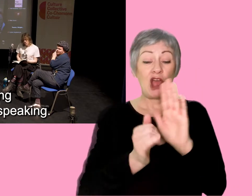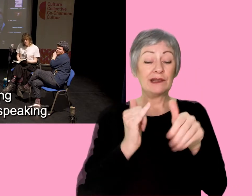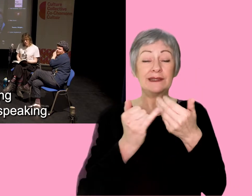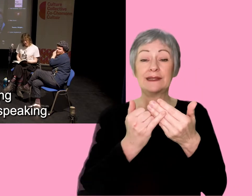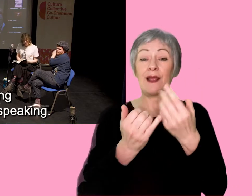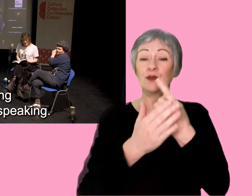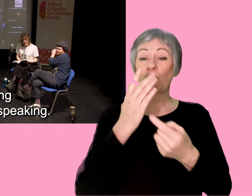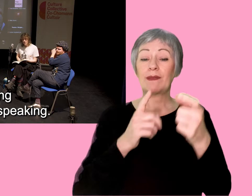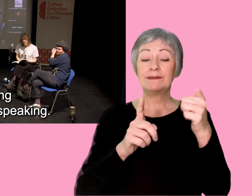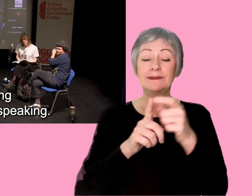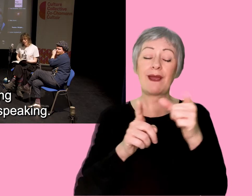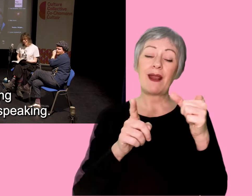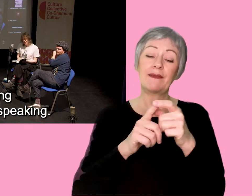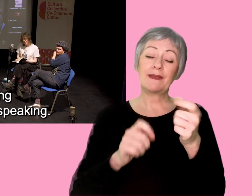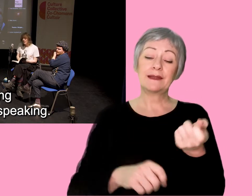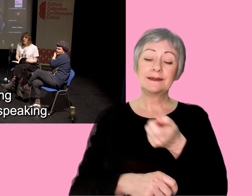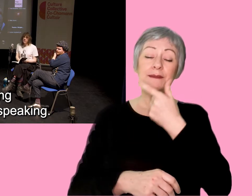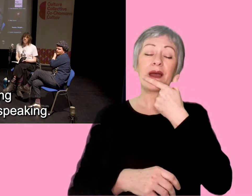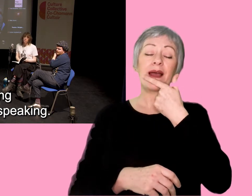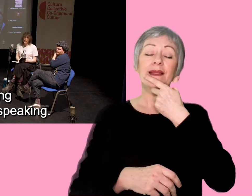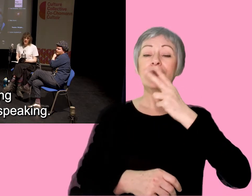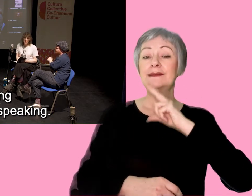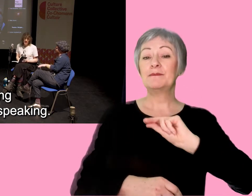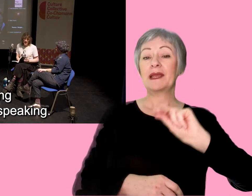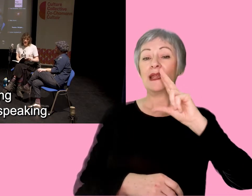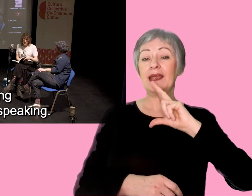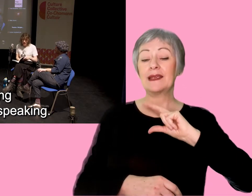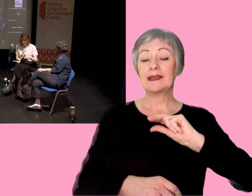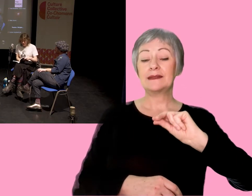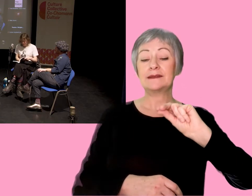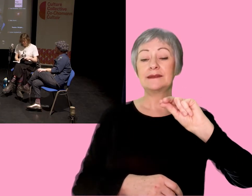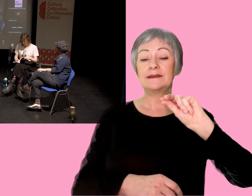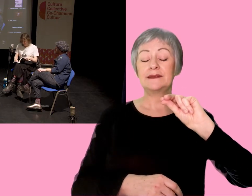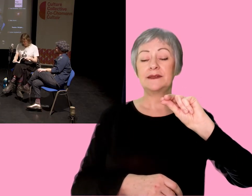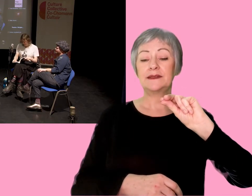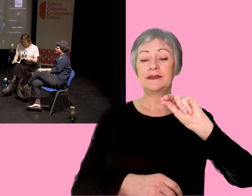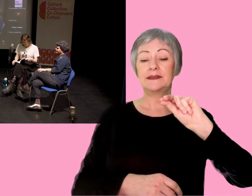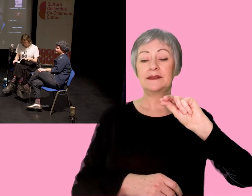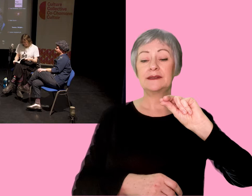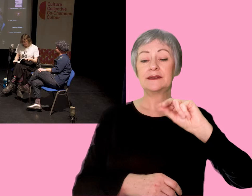just Darlene, it's smiling and specking yet.